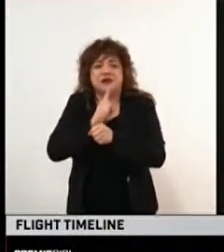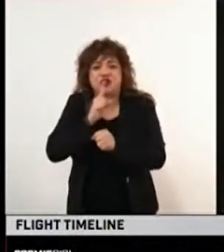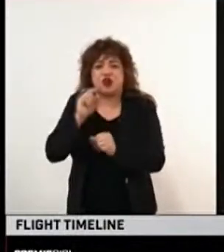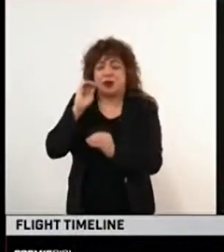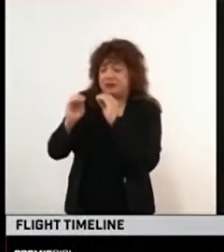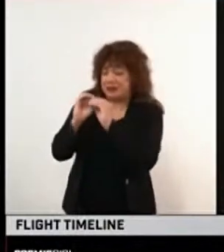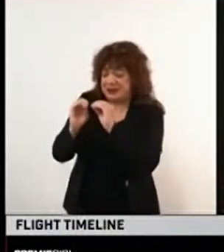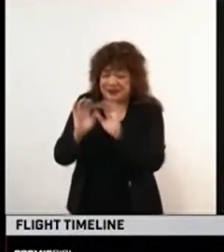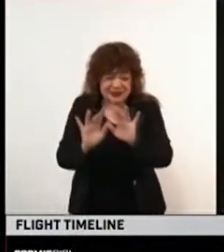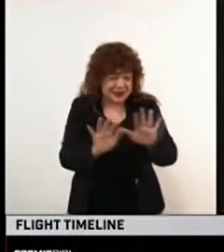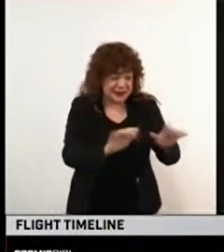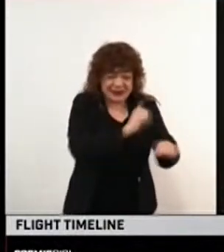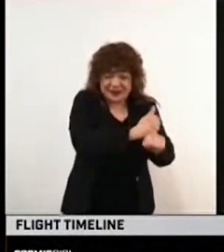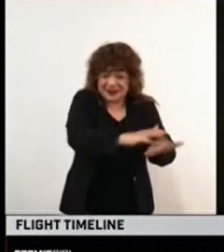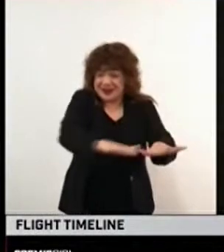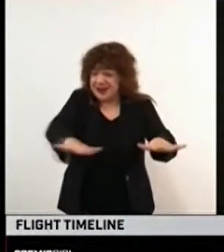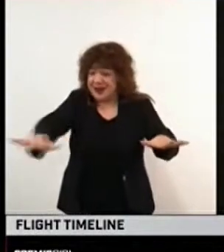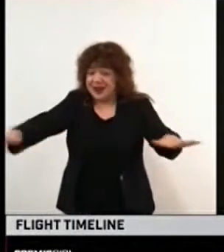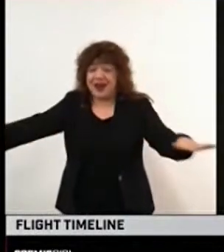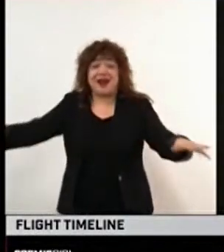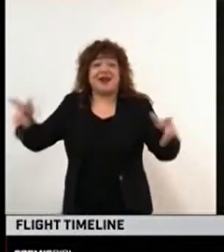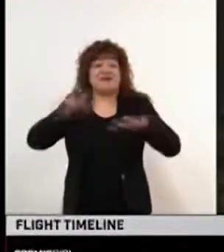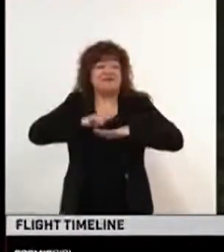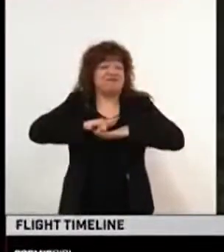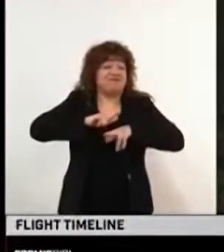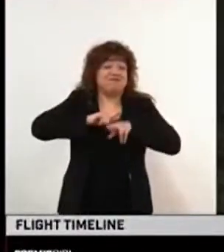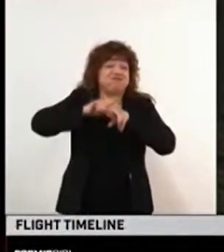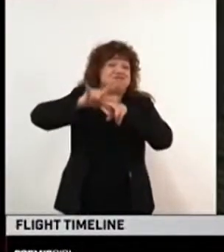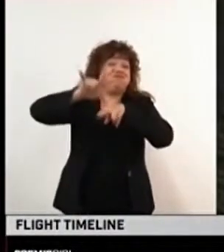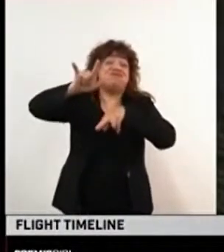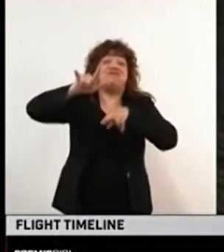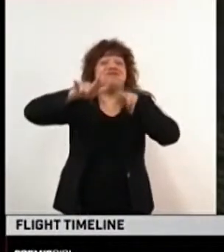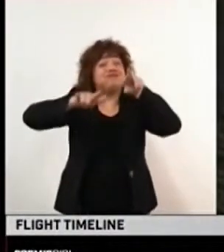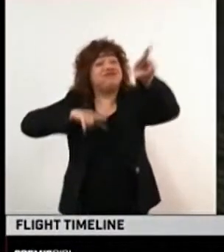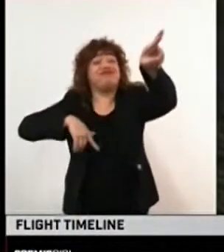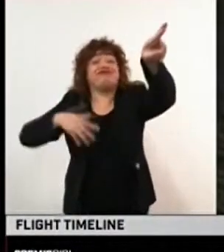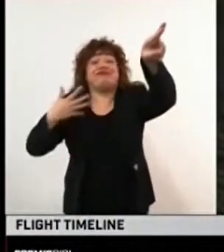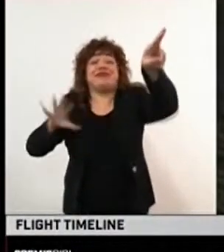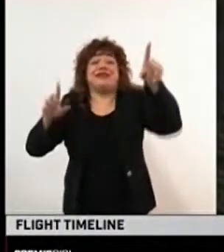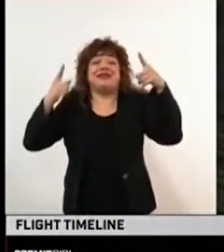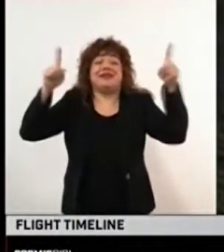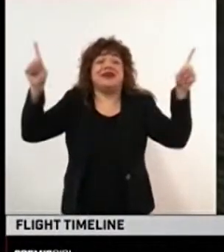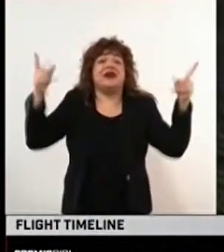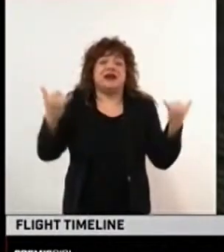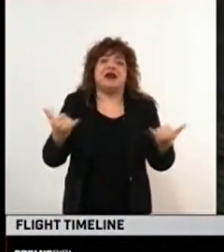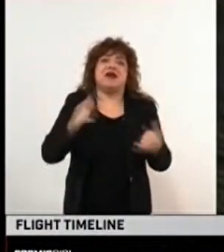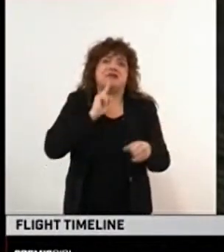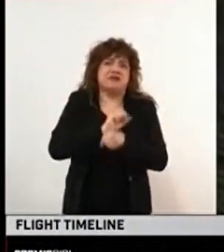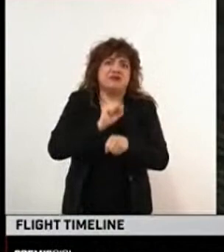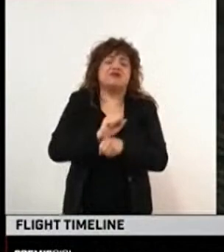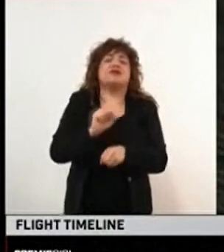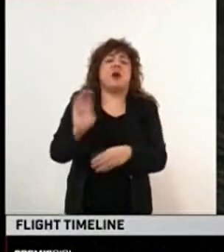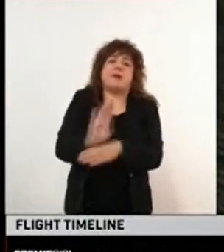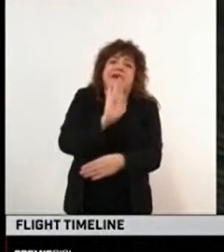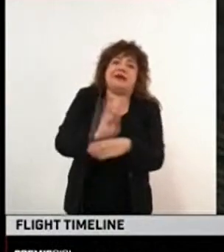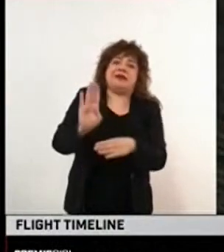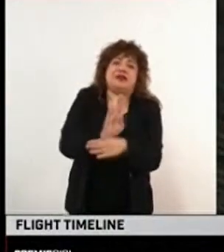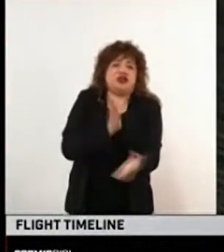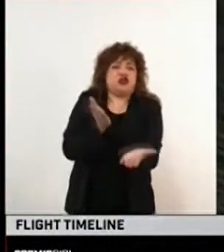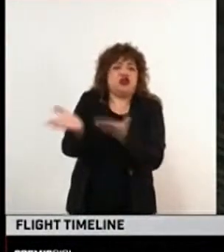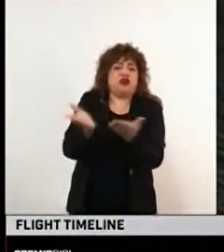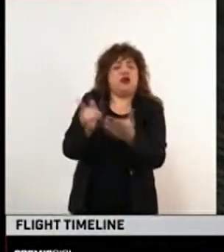to go today so that we were successful for our mission. We've entered into commercial service and we are delivering on our commitments to